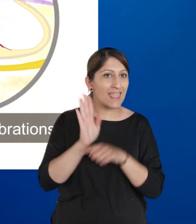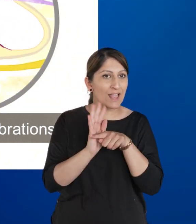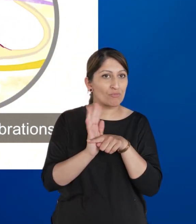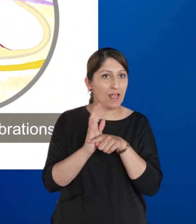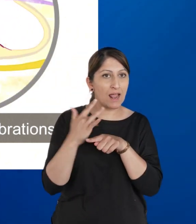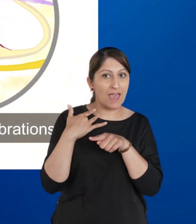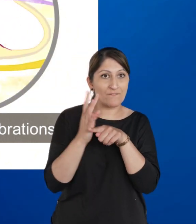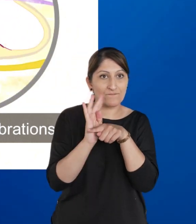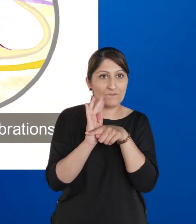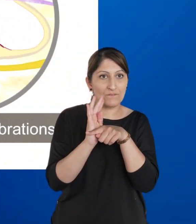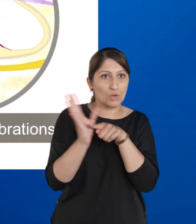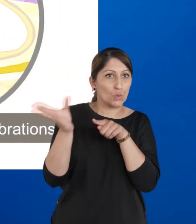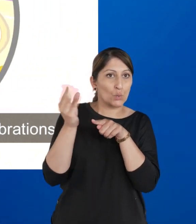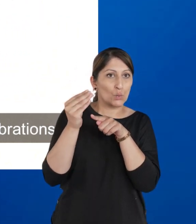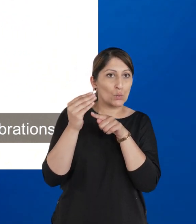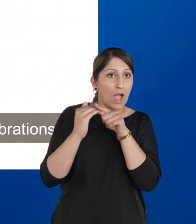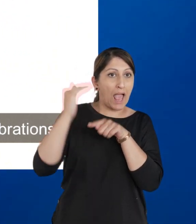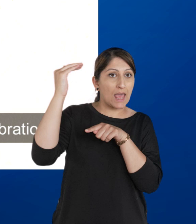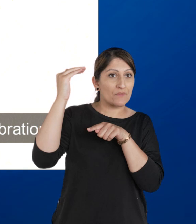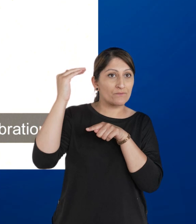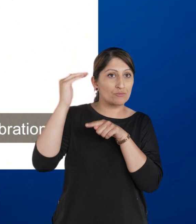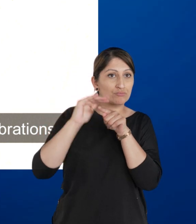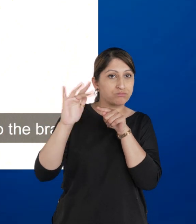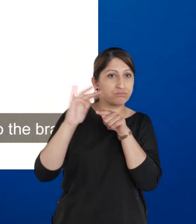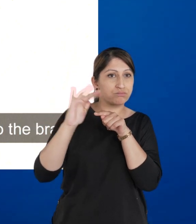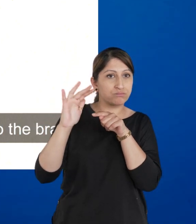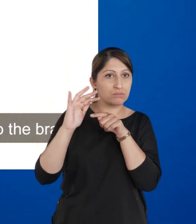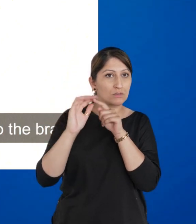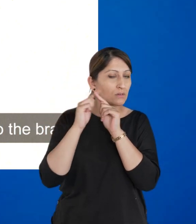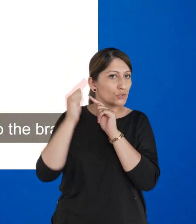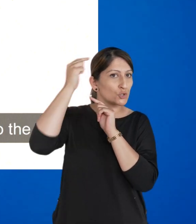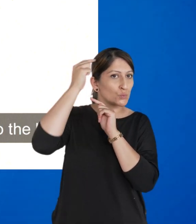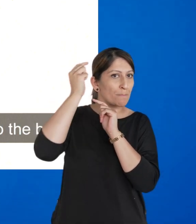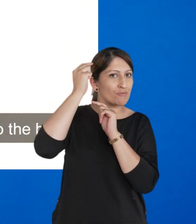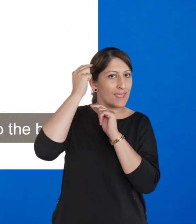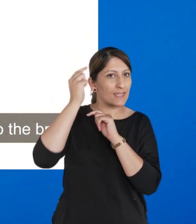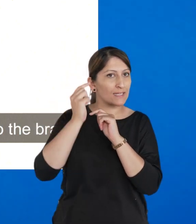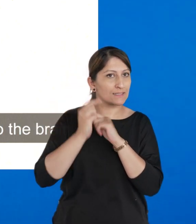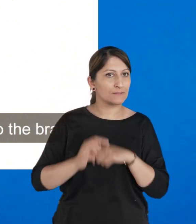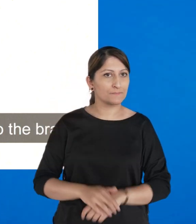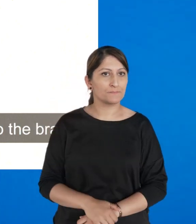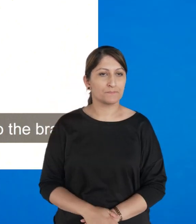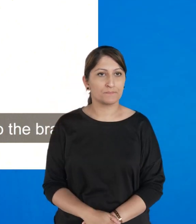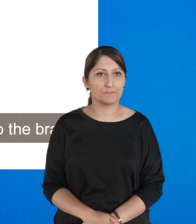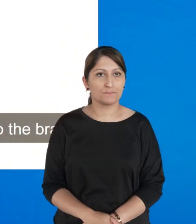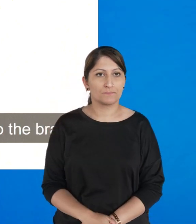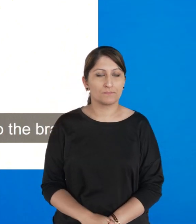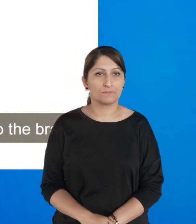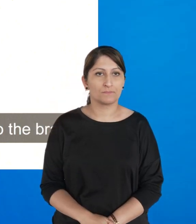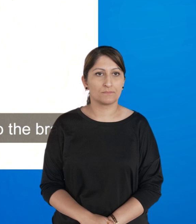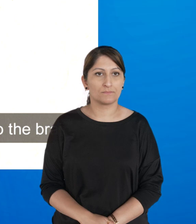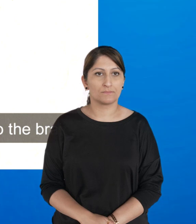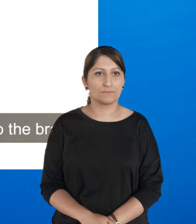hair cells in the ear then detect the larger vibrations and convert them into nerve signals that are passed along to the